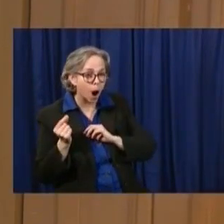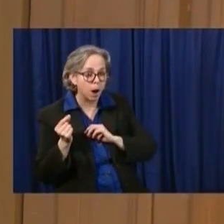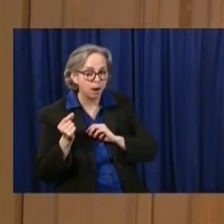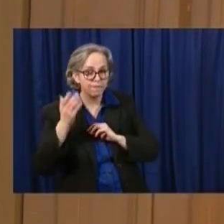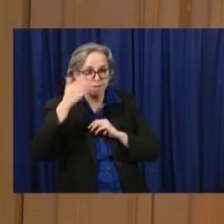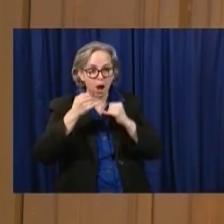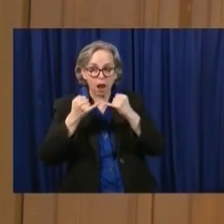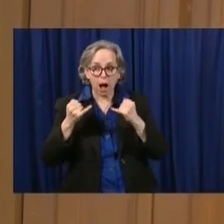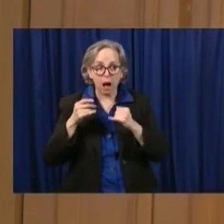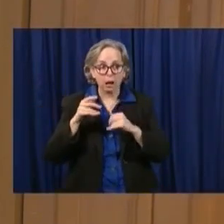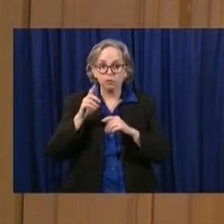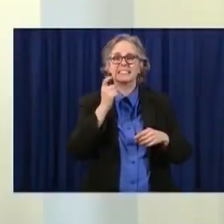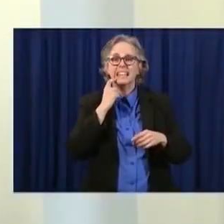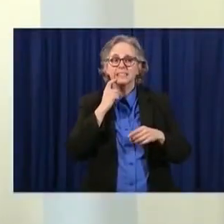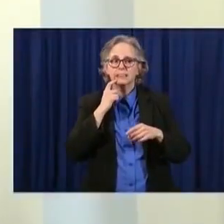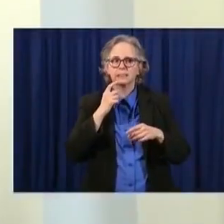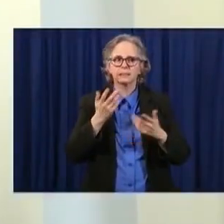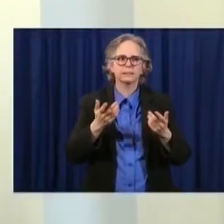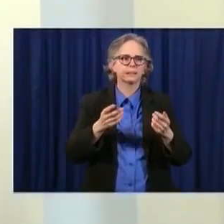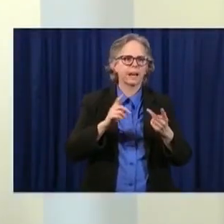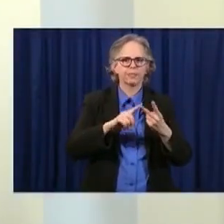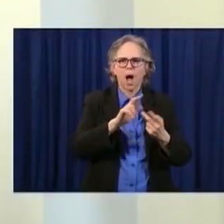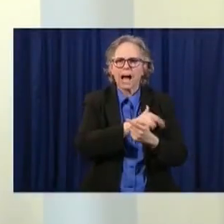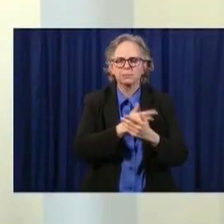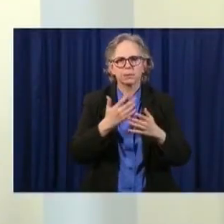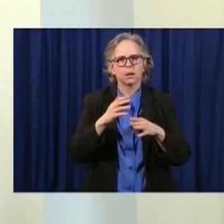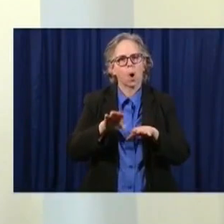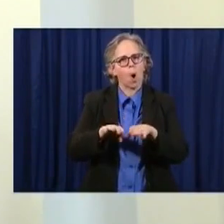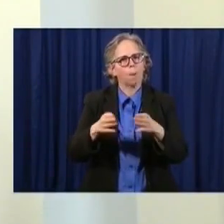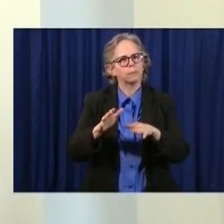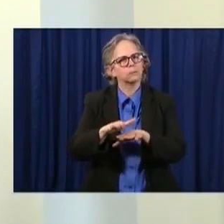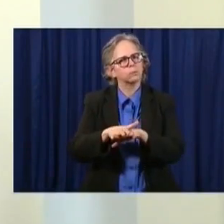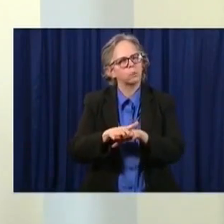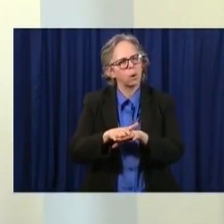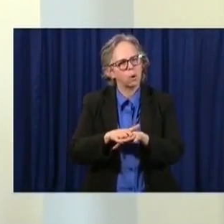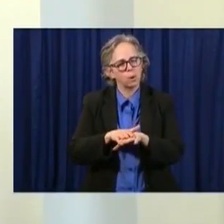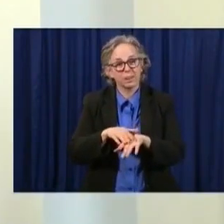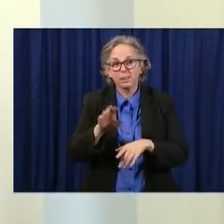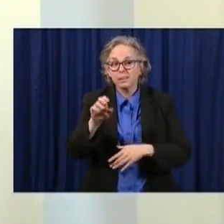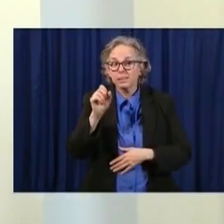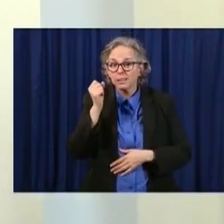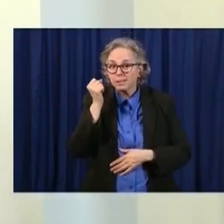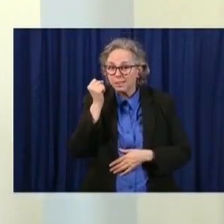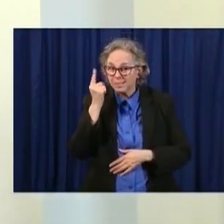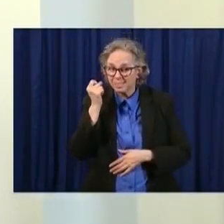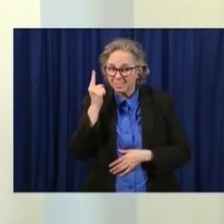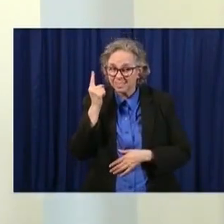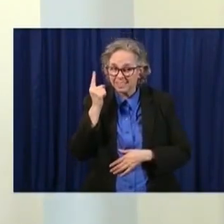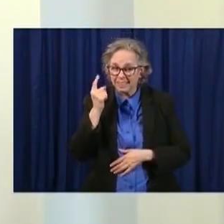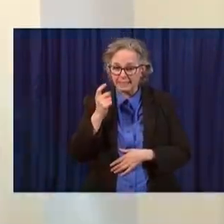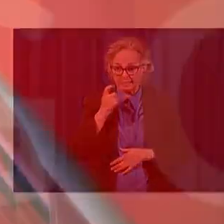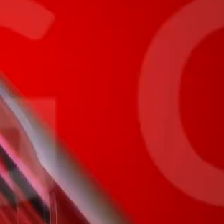2019. Bexley Mayor Ben Kessler presented the proclamation to Acton. Three of her children also spoke at the event.